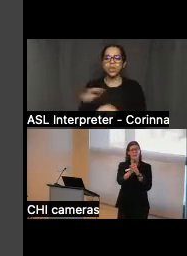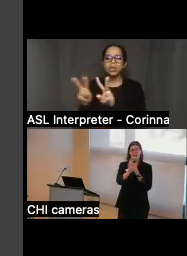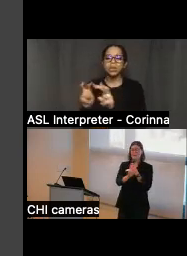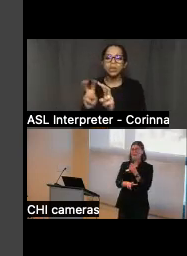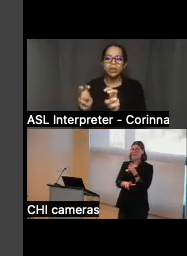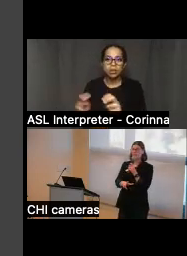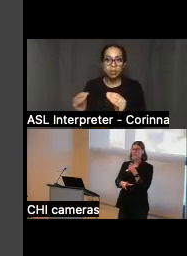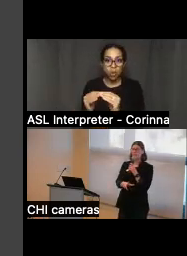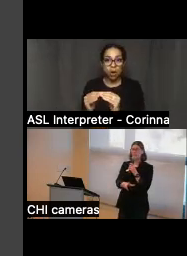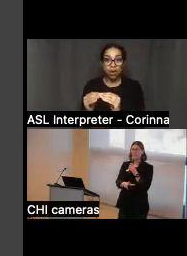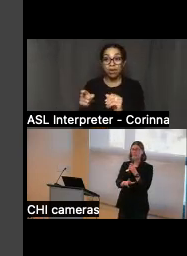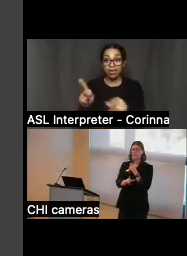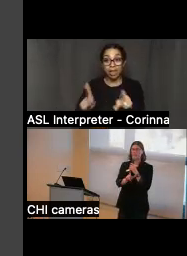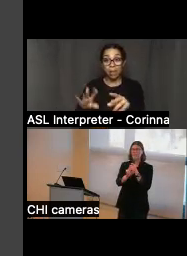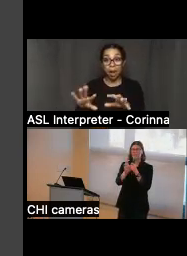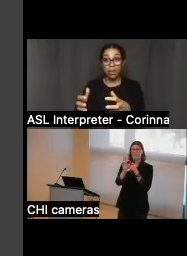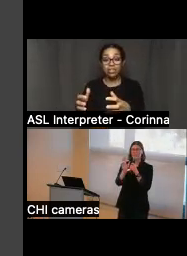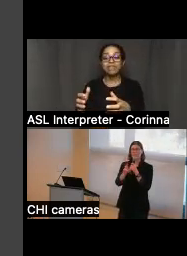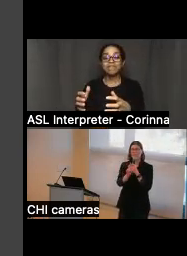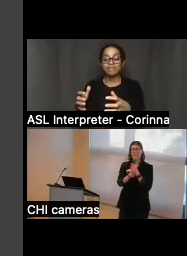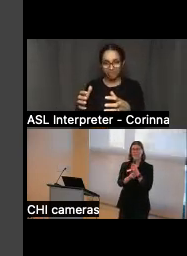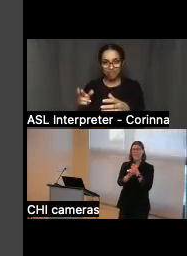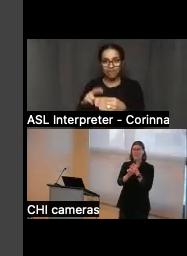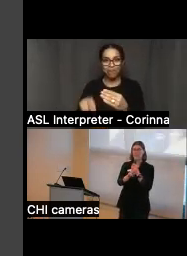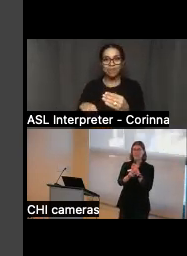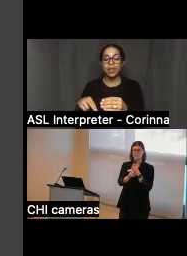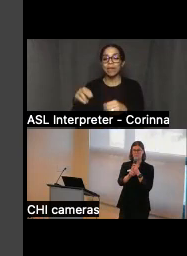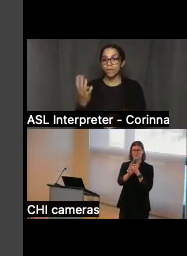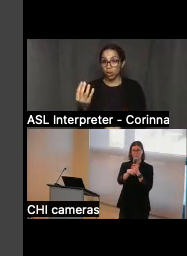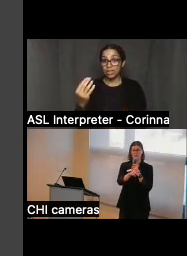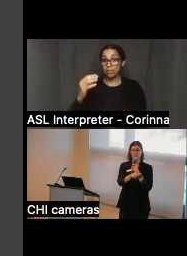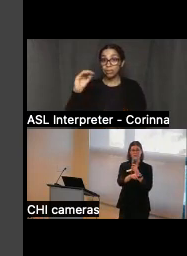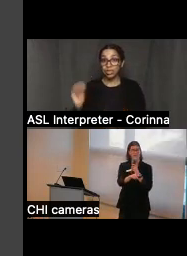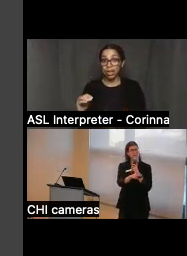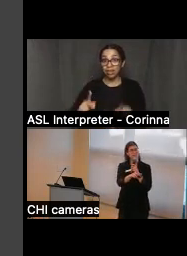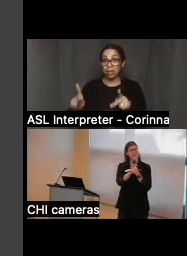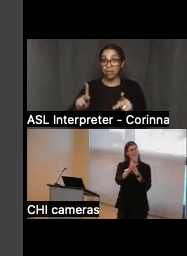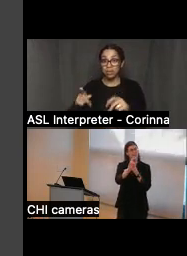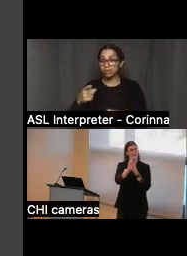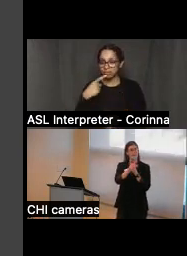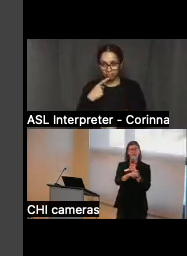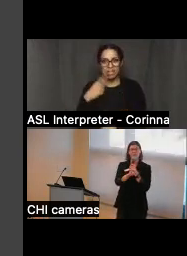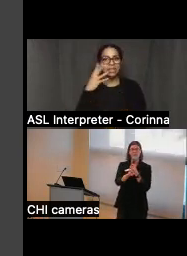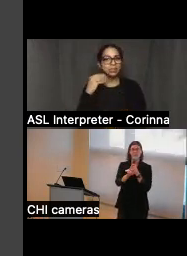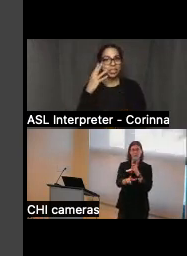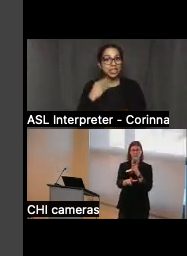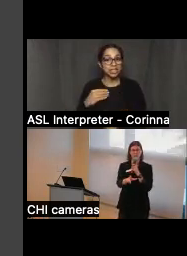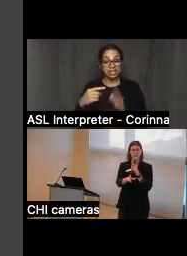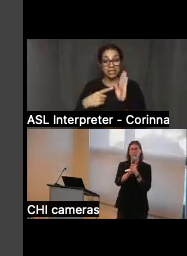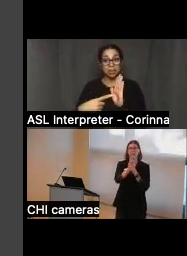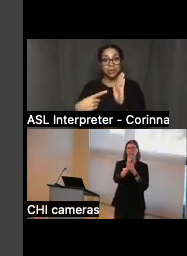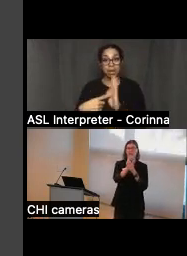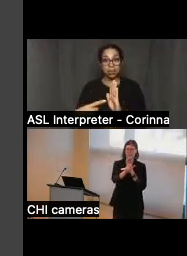that about 14% of people said that they had experienced symptoms from COVID-19 for 3 or more